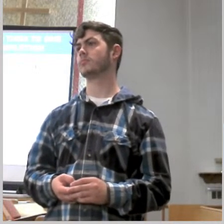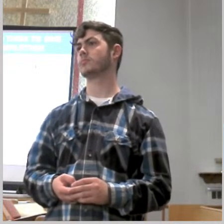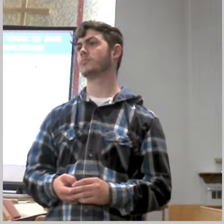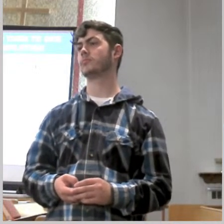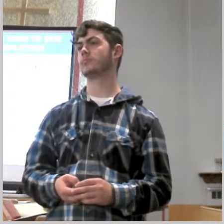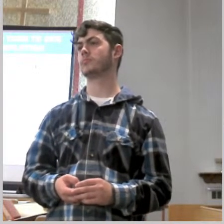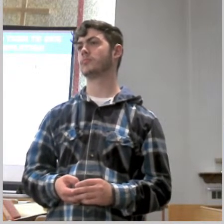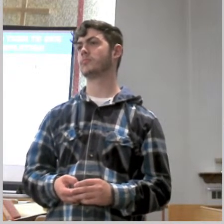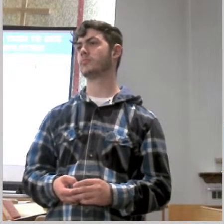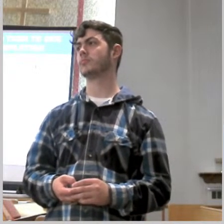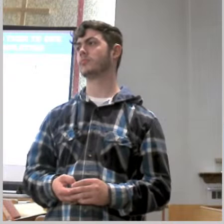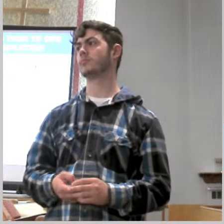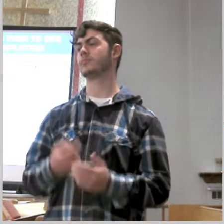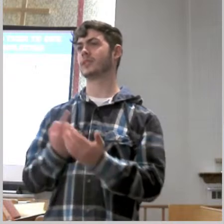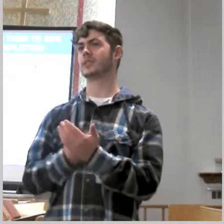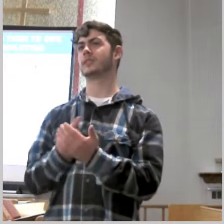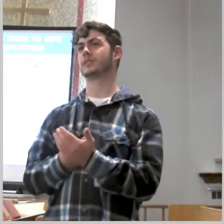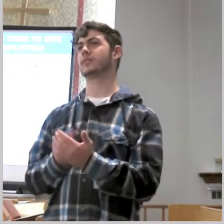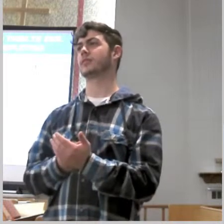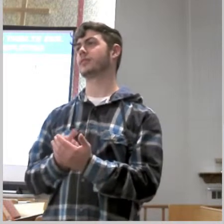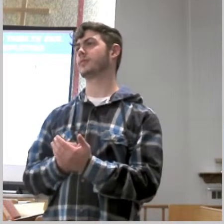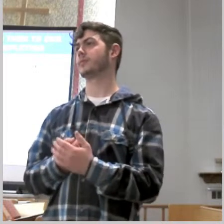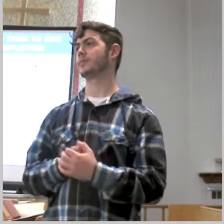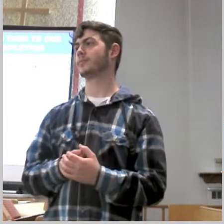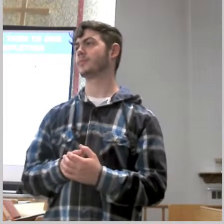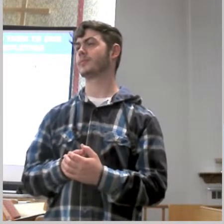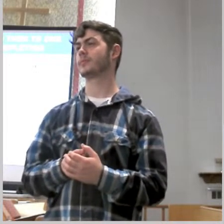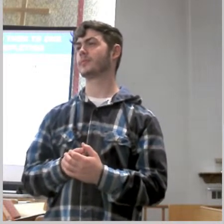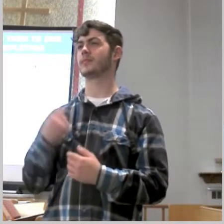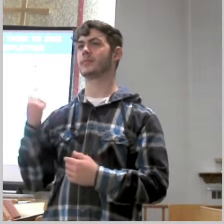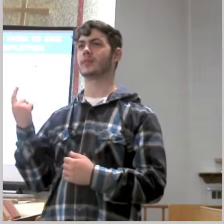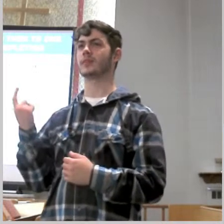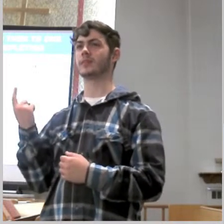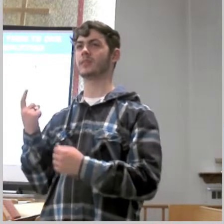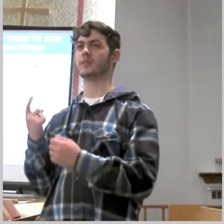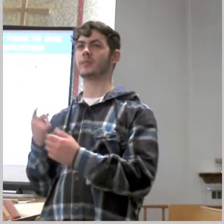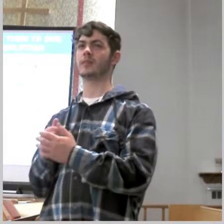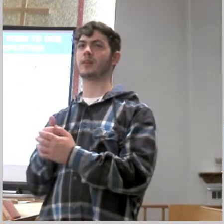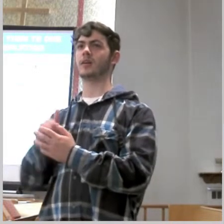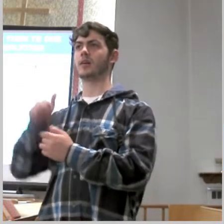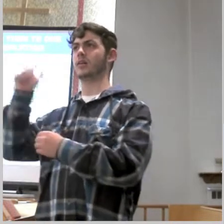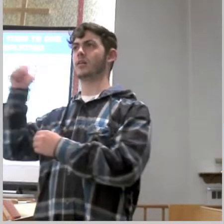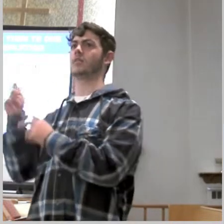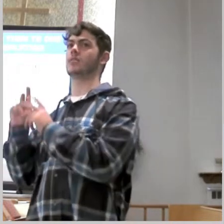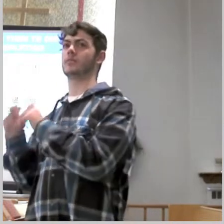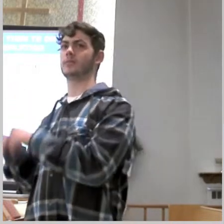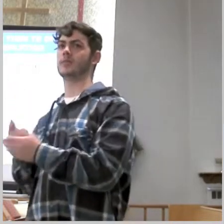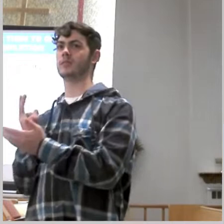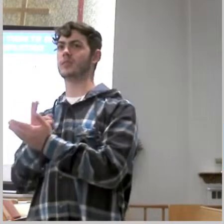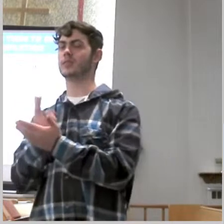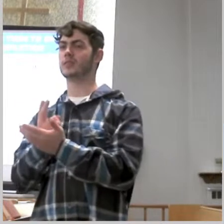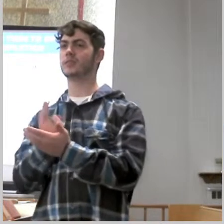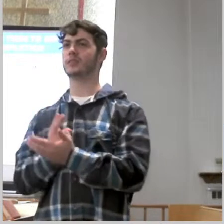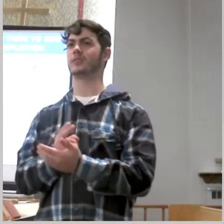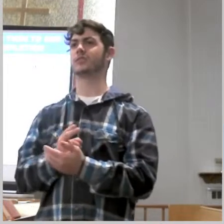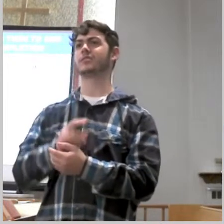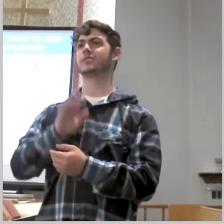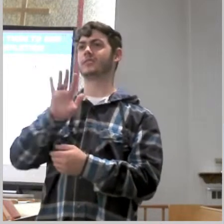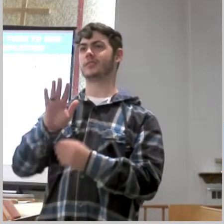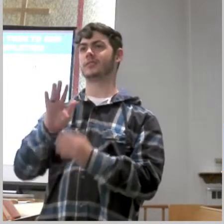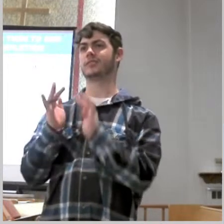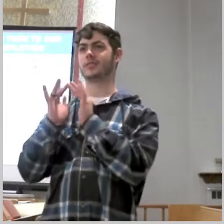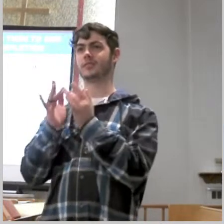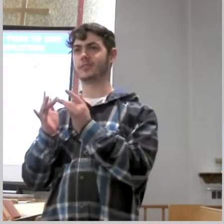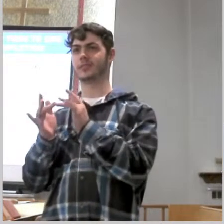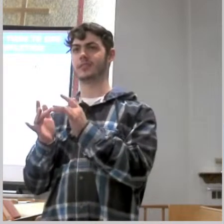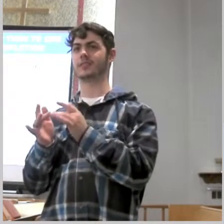getting some spam mail from you. Somebody, what is it called when they use your account and pretending to be you? Spoofing, right.